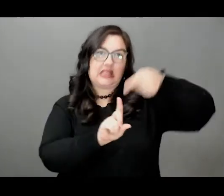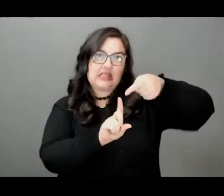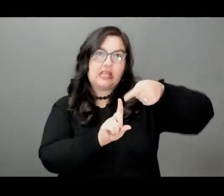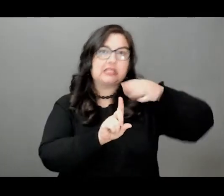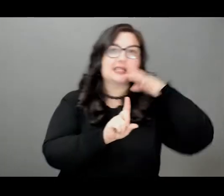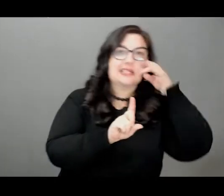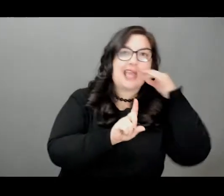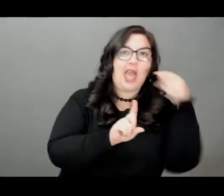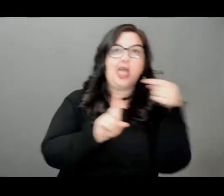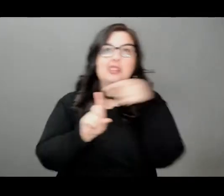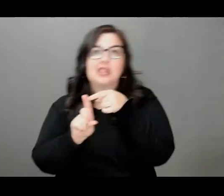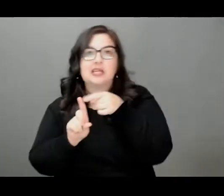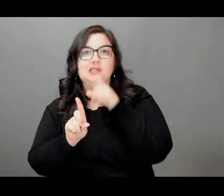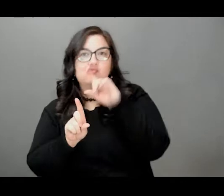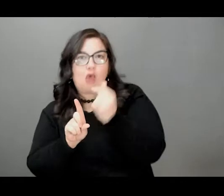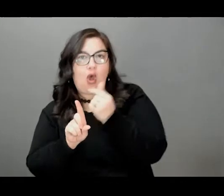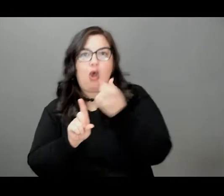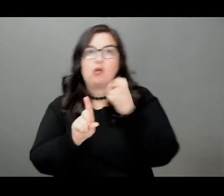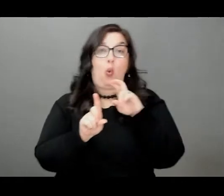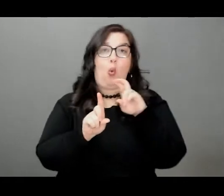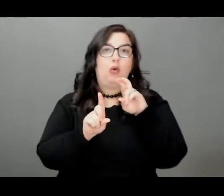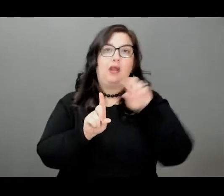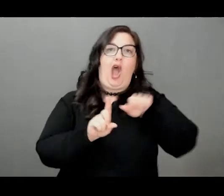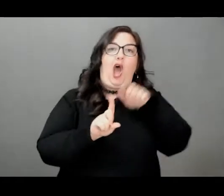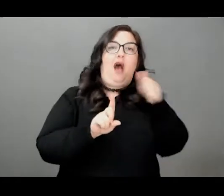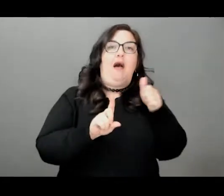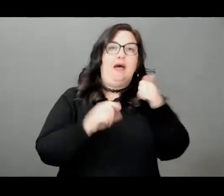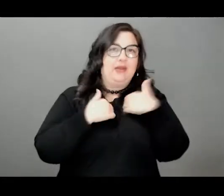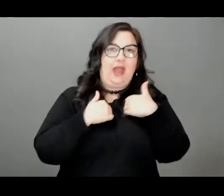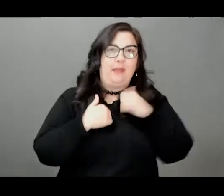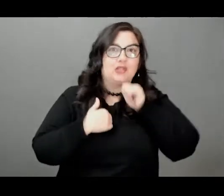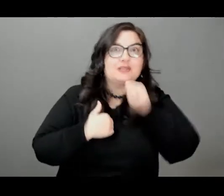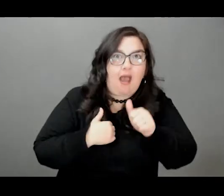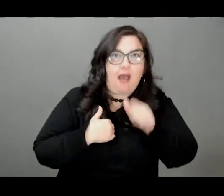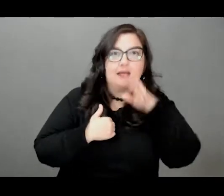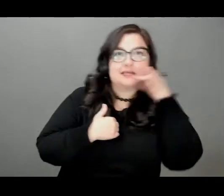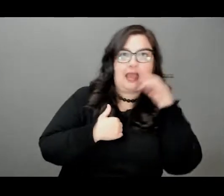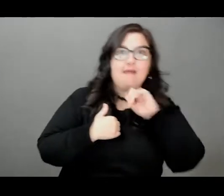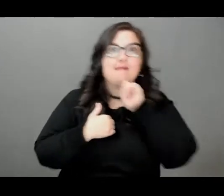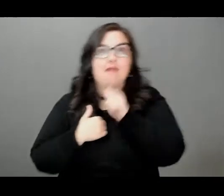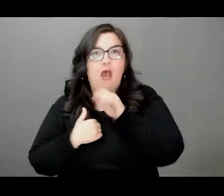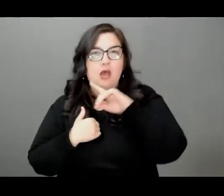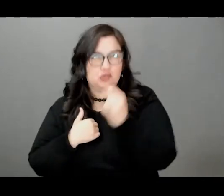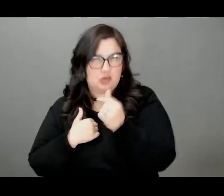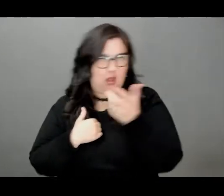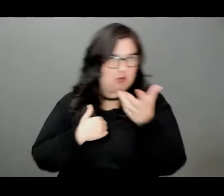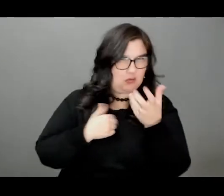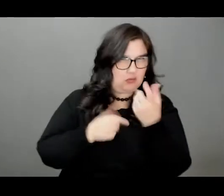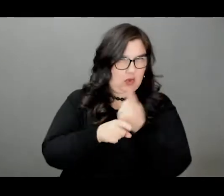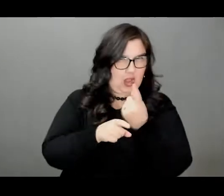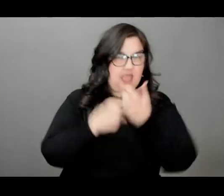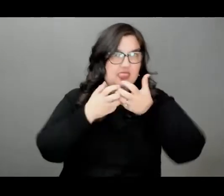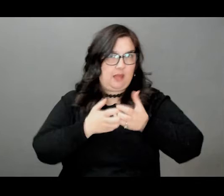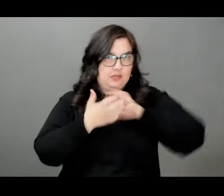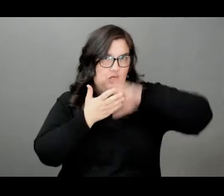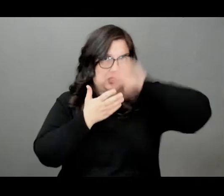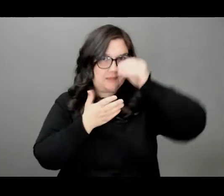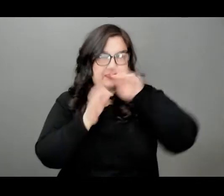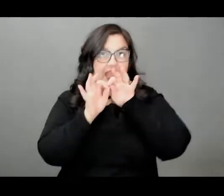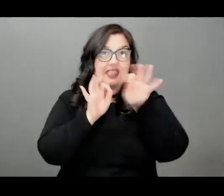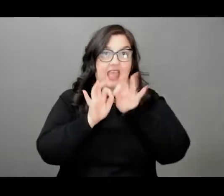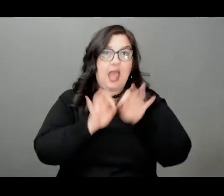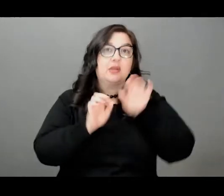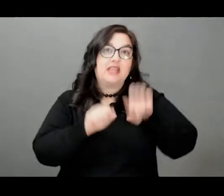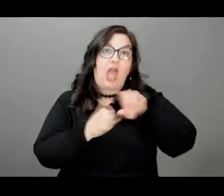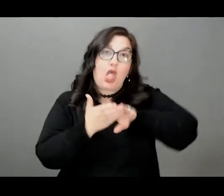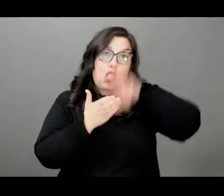of saying the label is either marking that this is a cat, this is a dog, or this is another animal who's neither cat or dog.